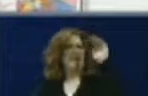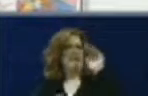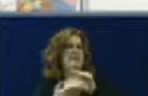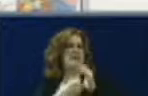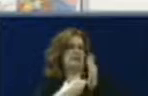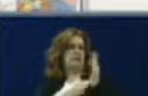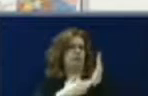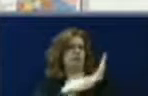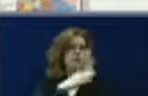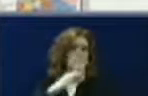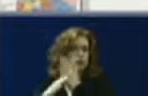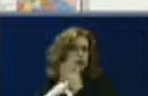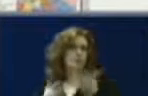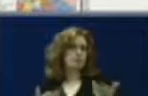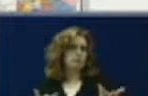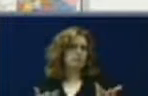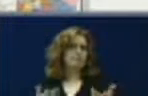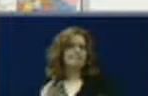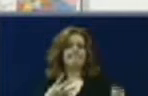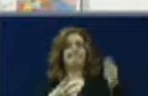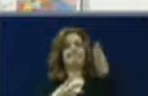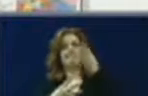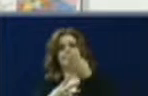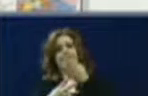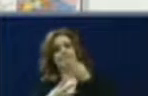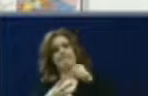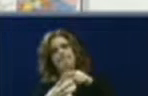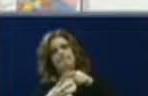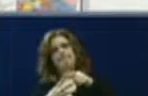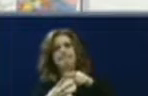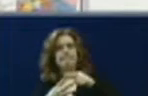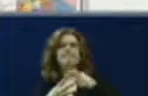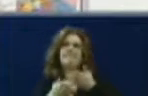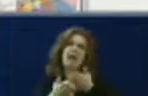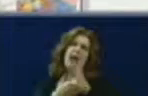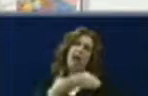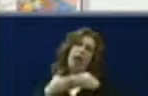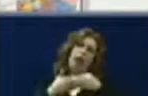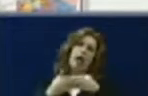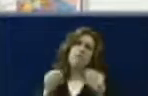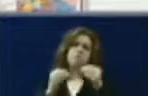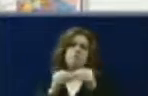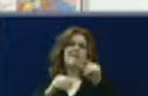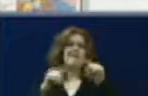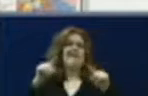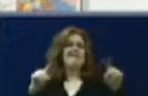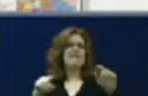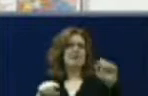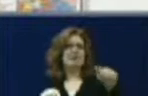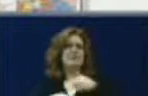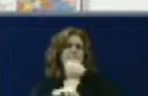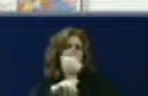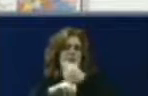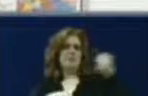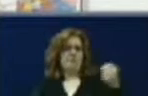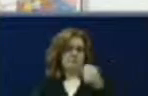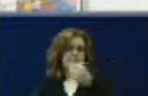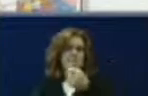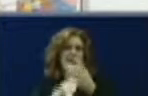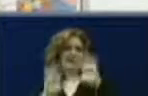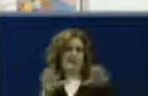disruptive. Option 1 allows for a little bit more diversity to be placed in cluster